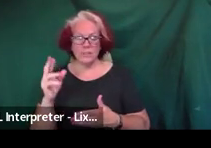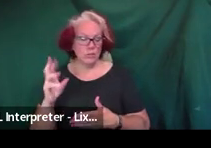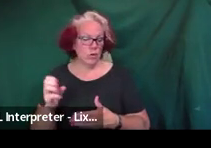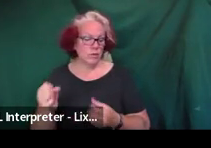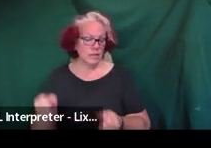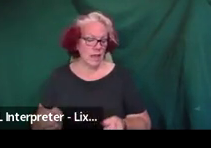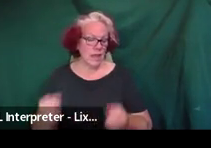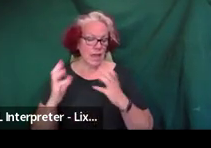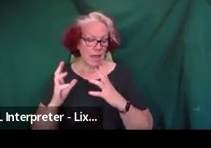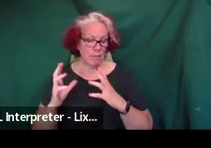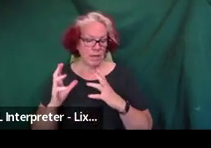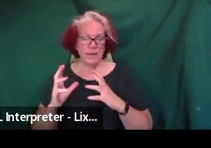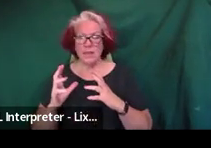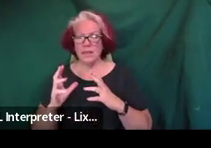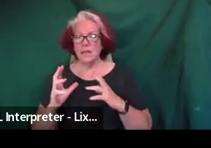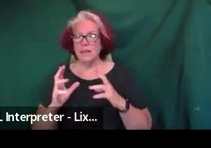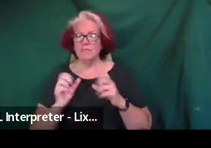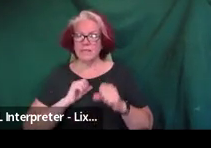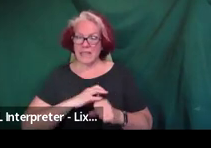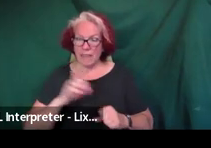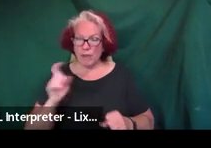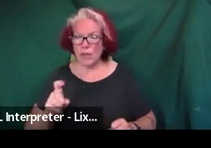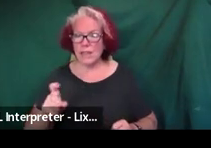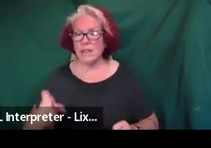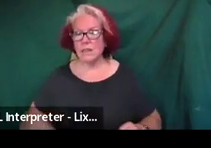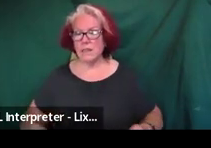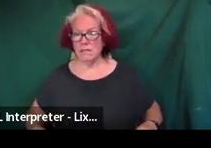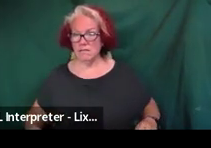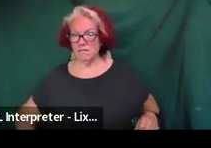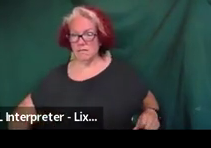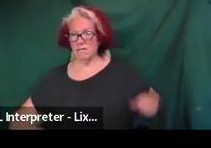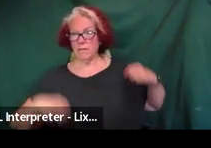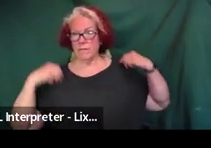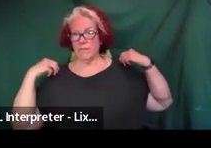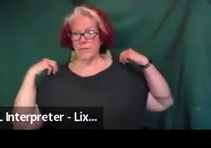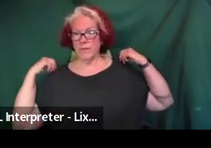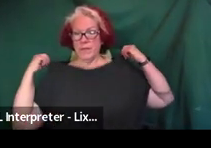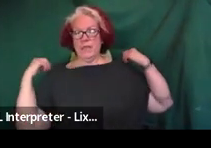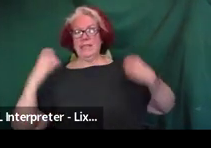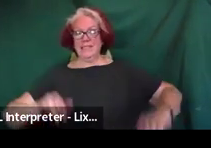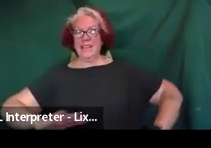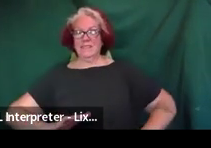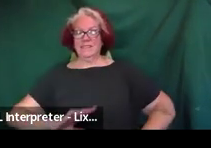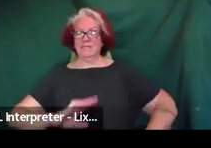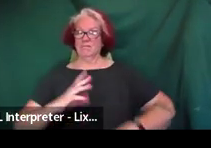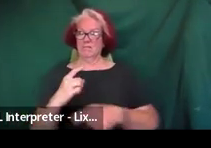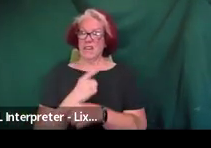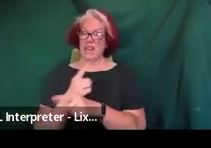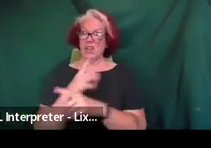are needed and necessary. Is that an accurate summary, Dr. Huntoon?